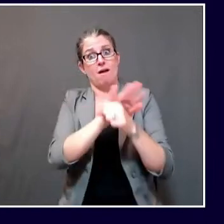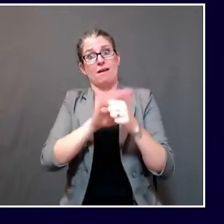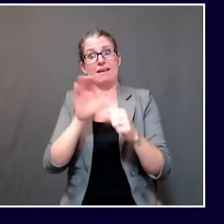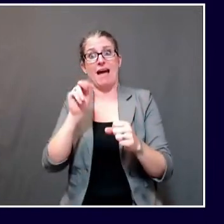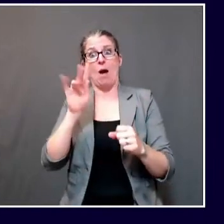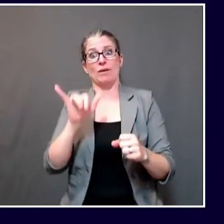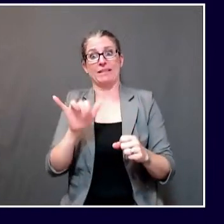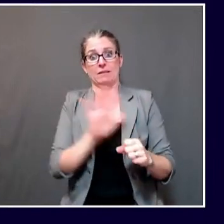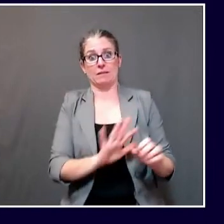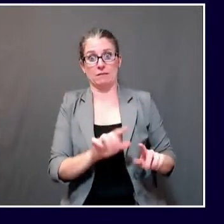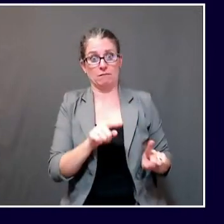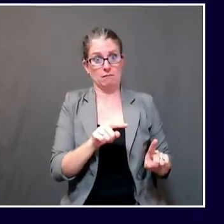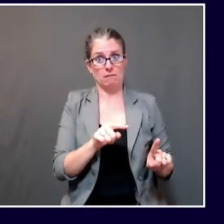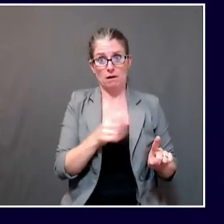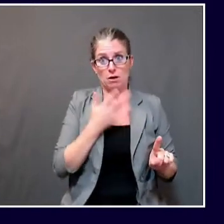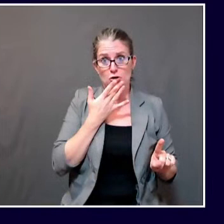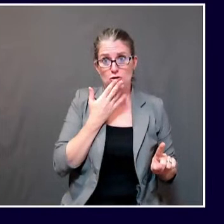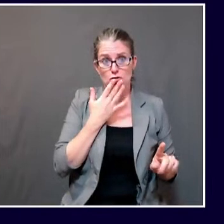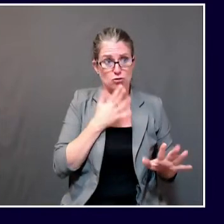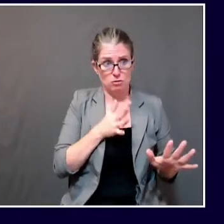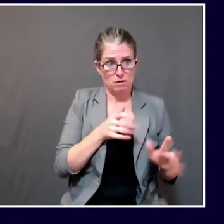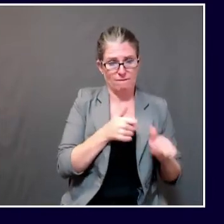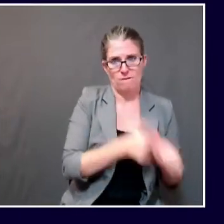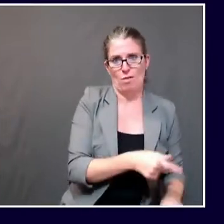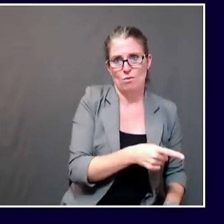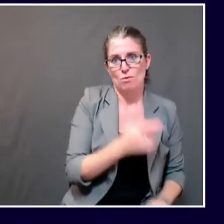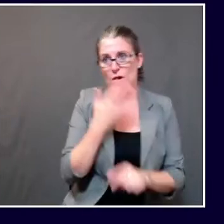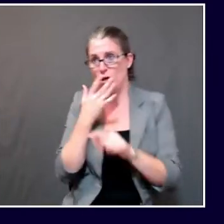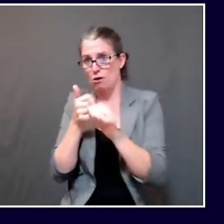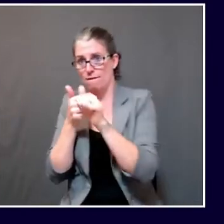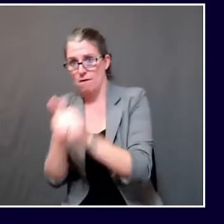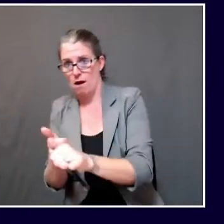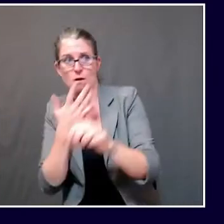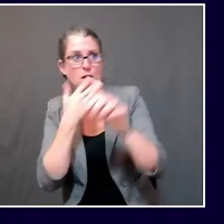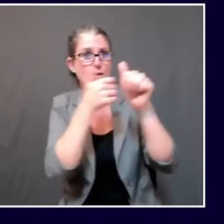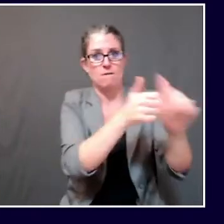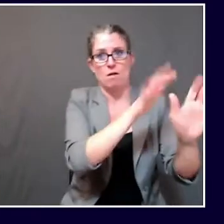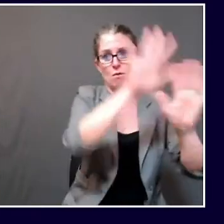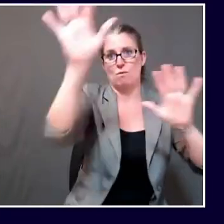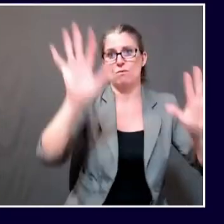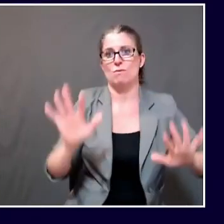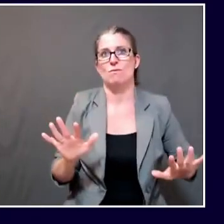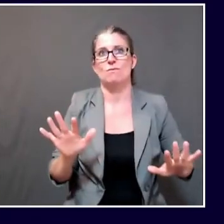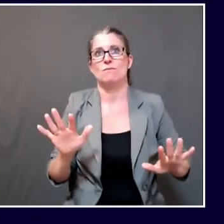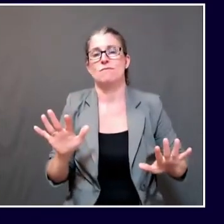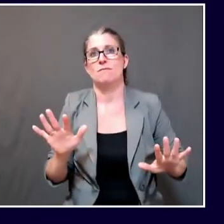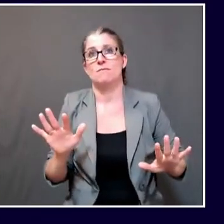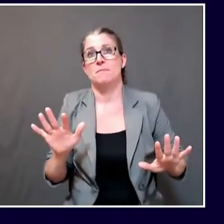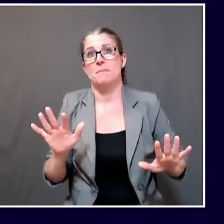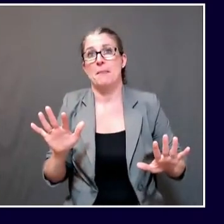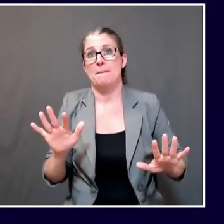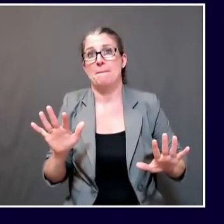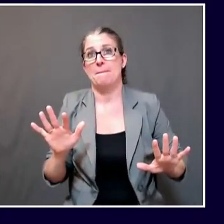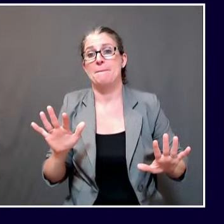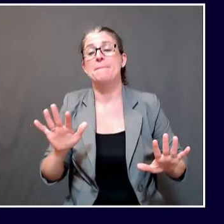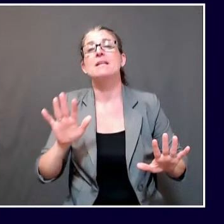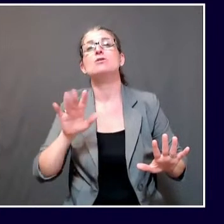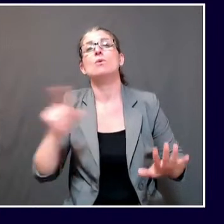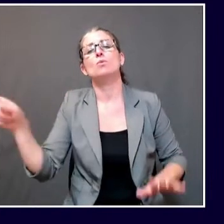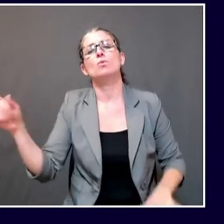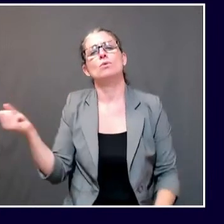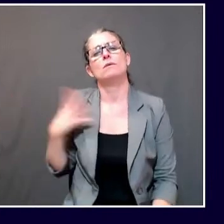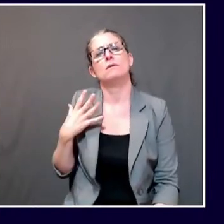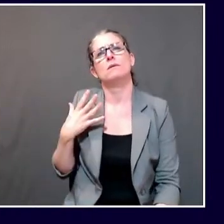again, we're continuing to review the epidemiological data. So to the sort of to the disconnect that you noted, we are